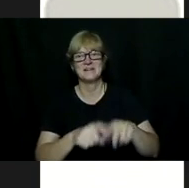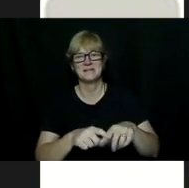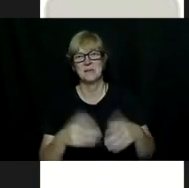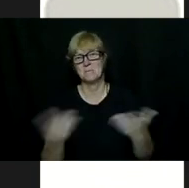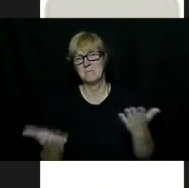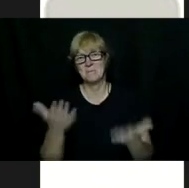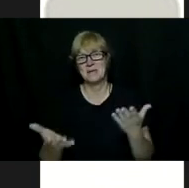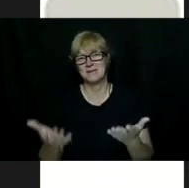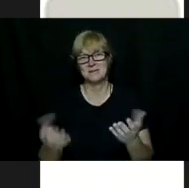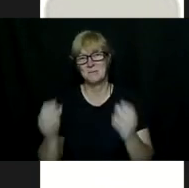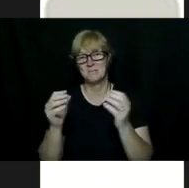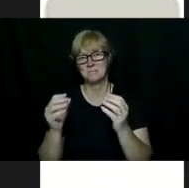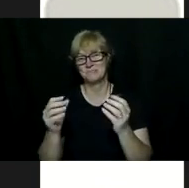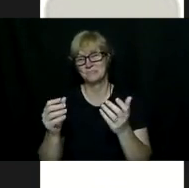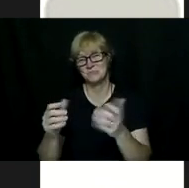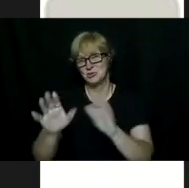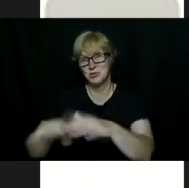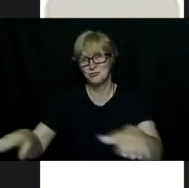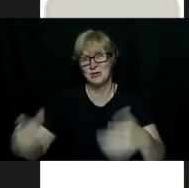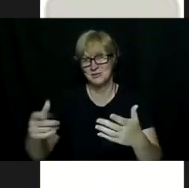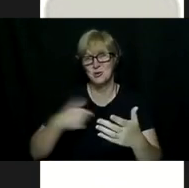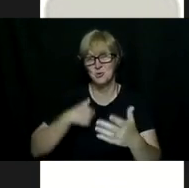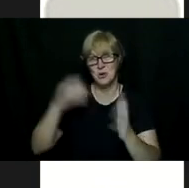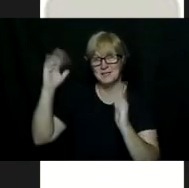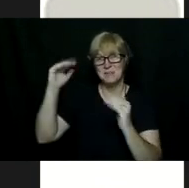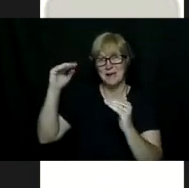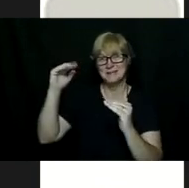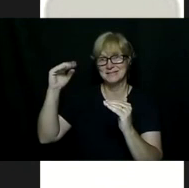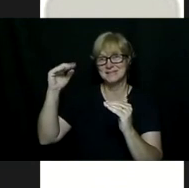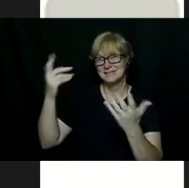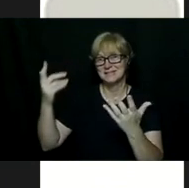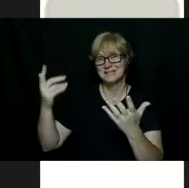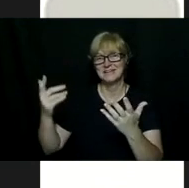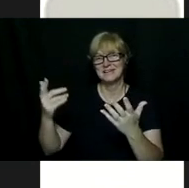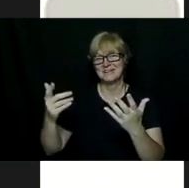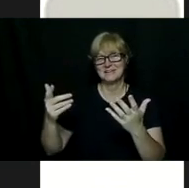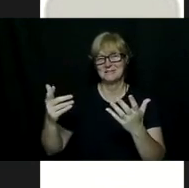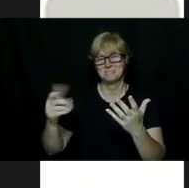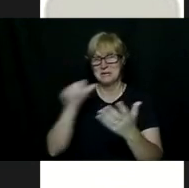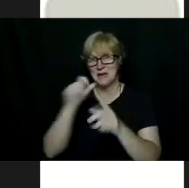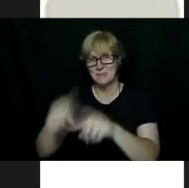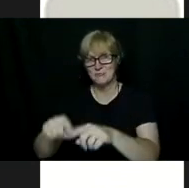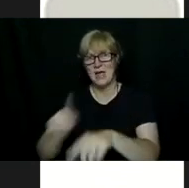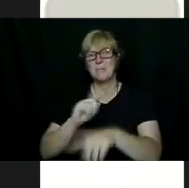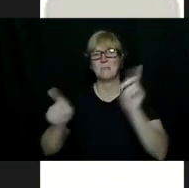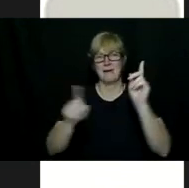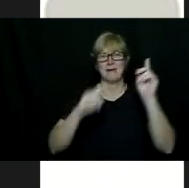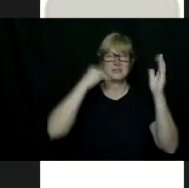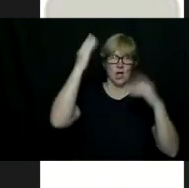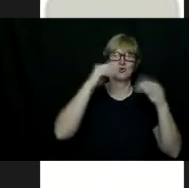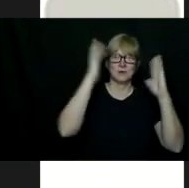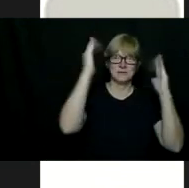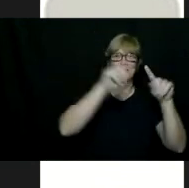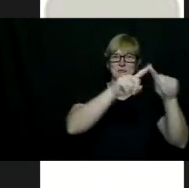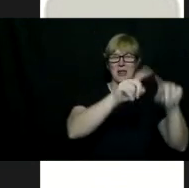right? I mean, with adults, you would expect it to converge more than children. Maybe we'll see even further variance